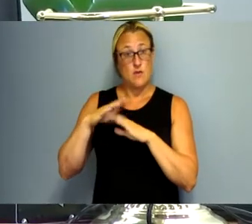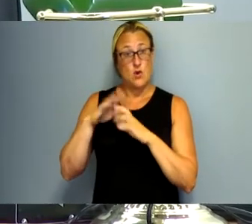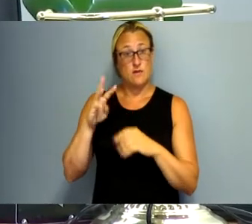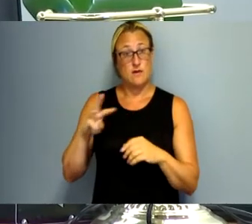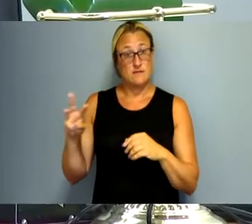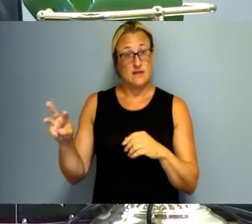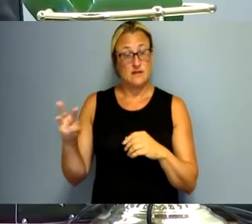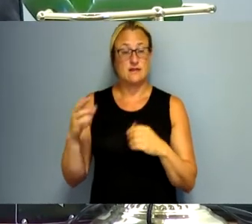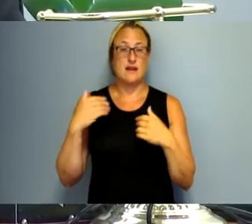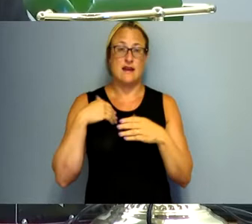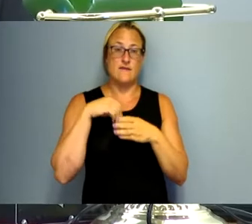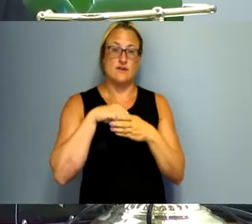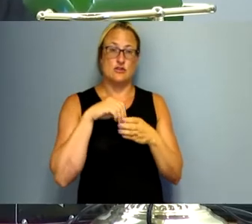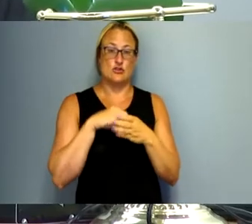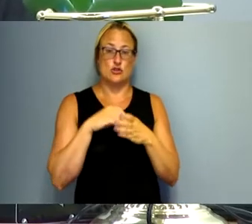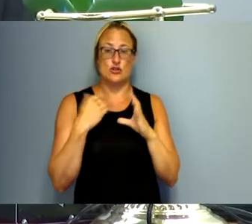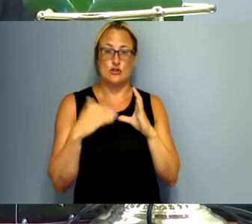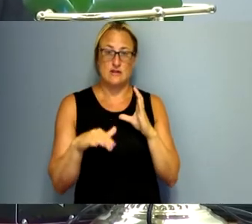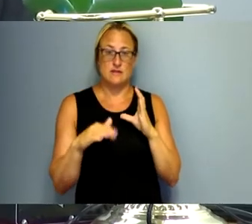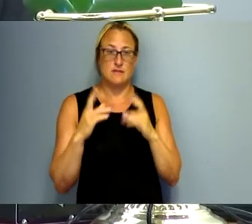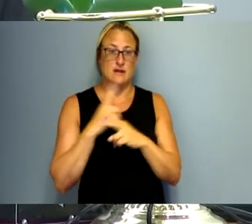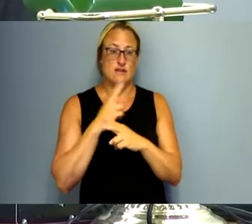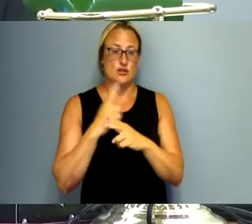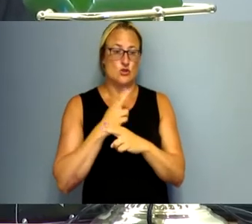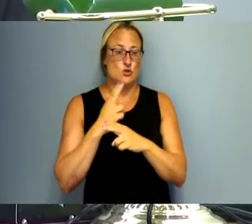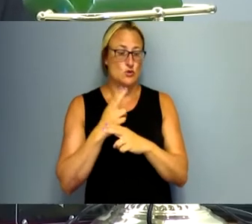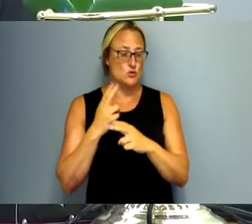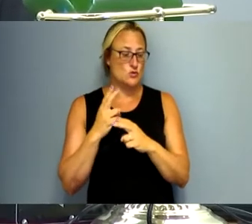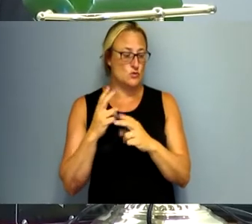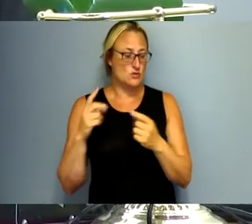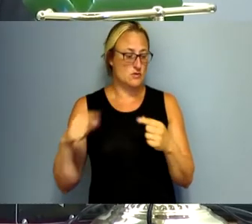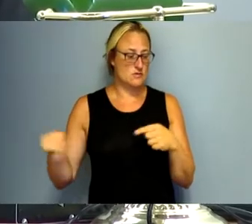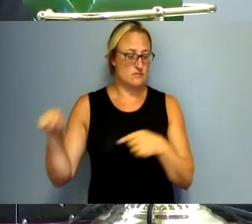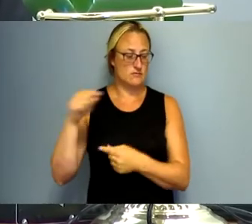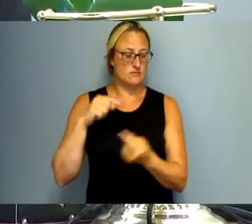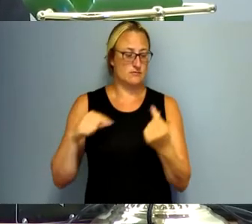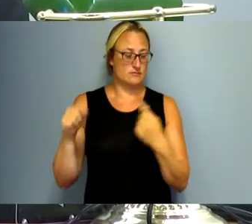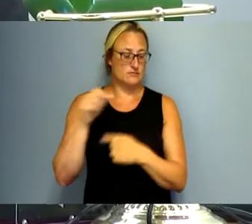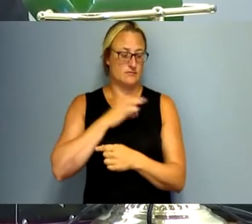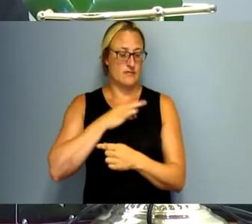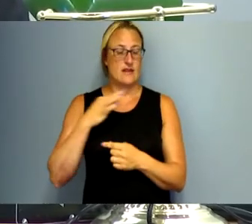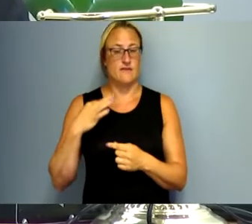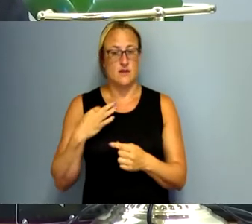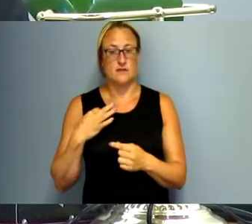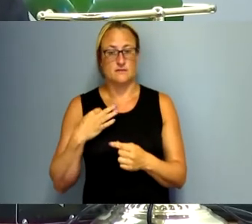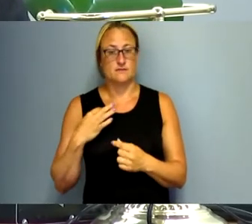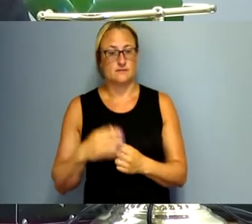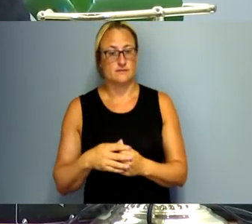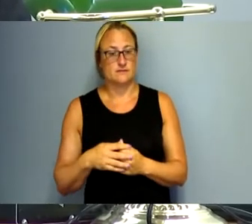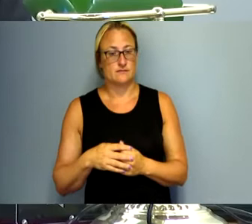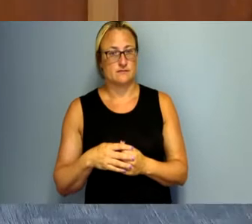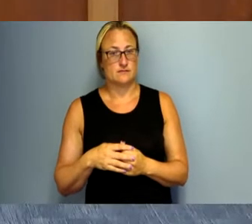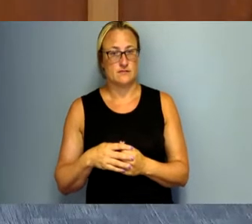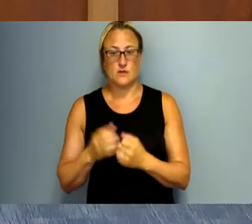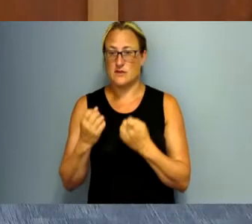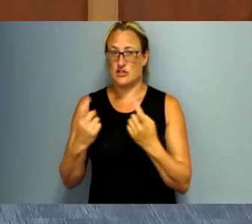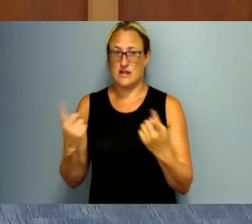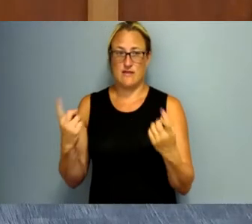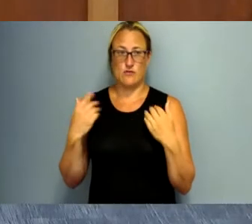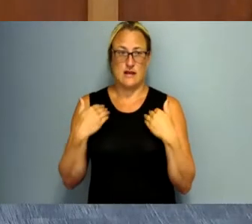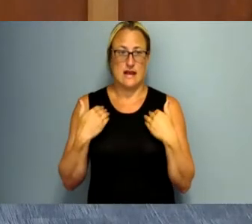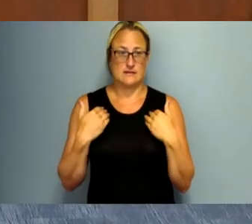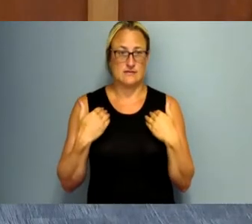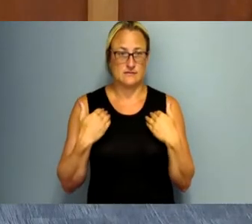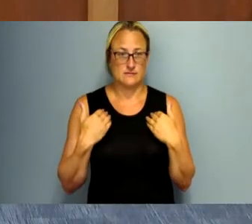also an internal email, which is used among the staff here as well as elected officials. Which everyone has, and that was true